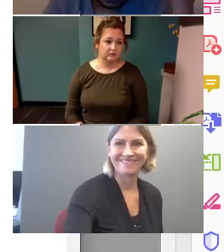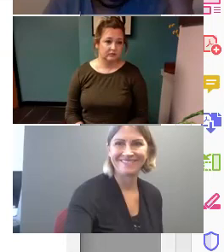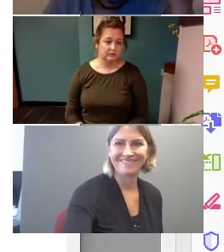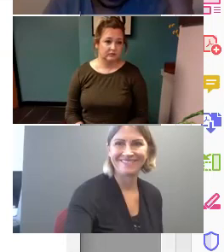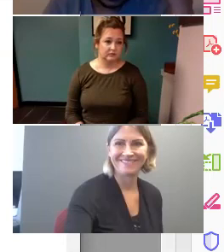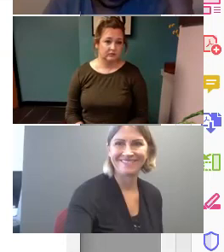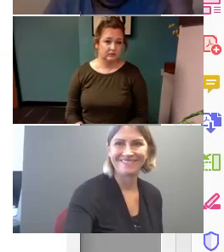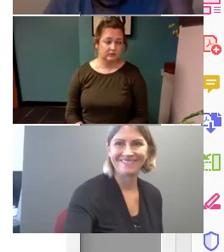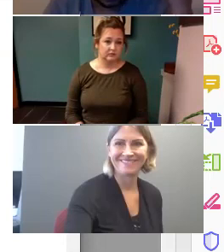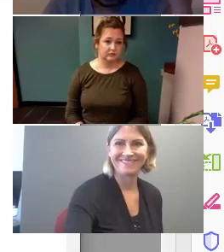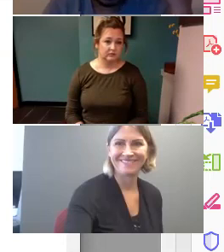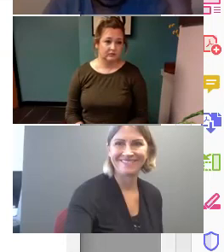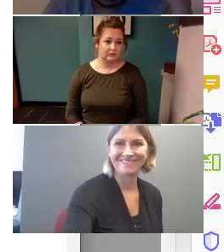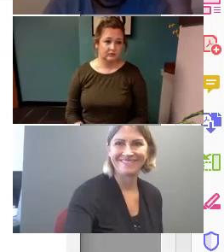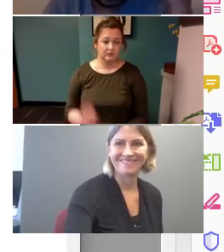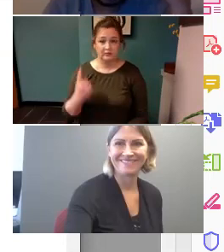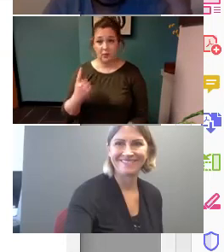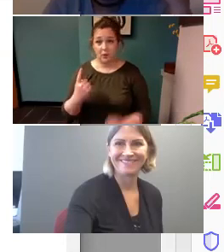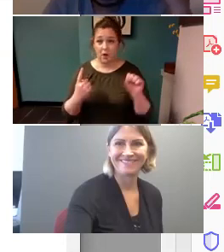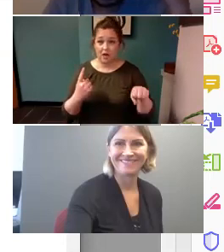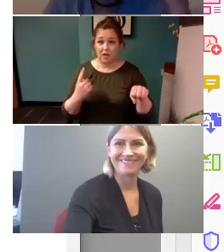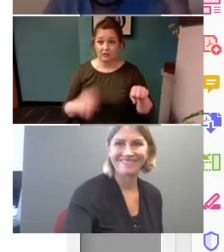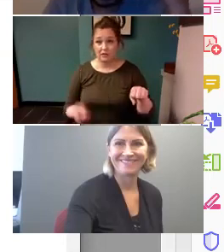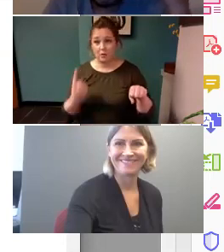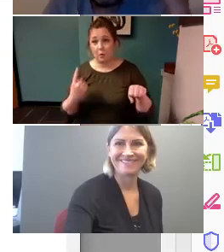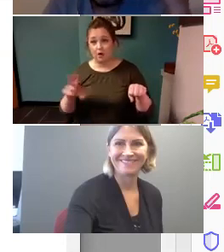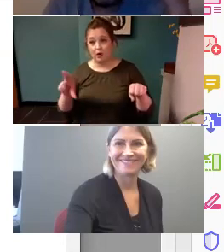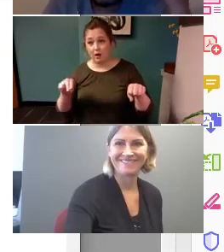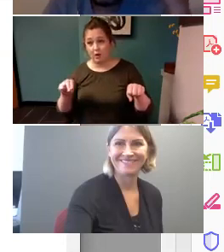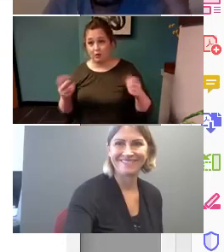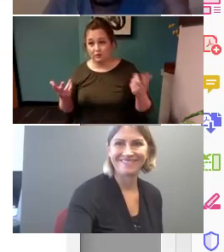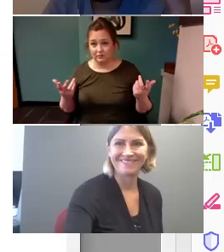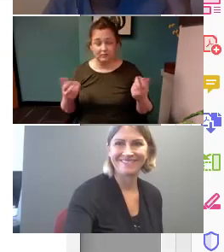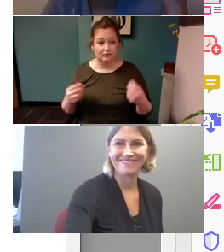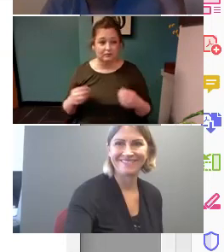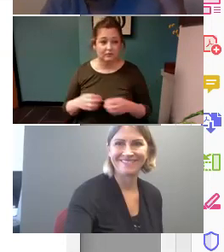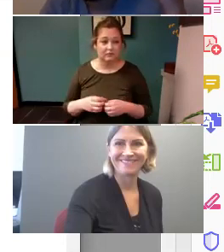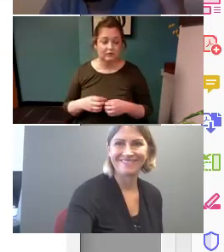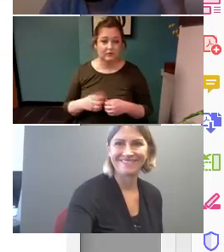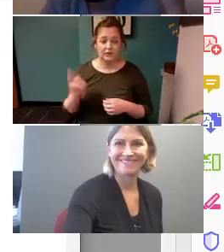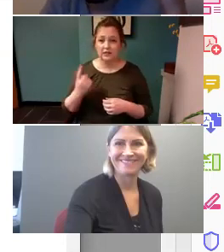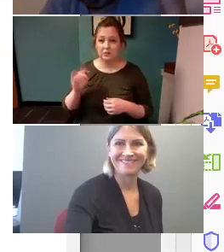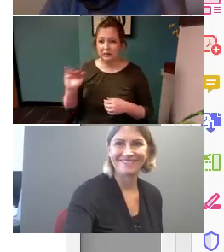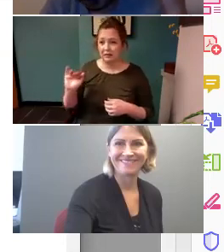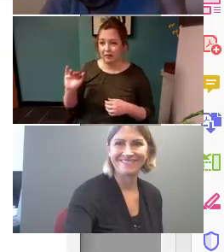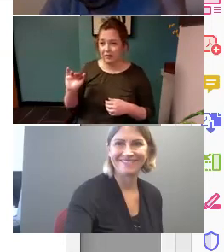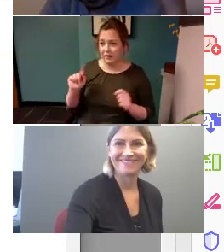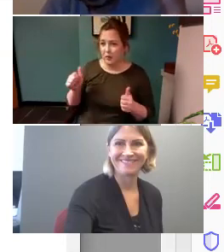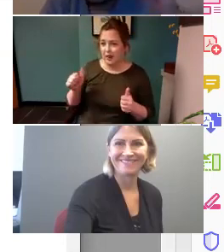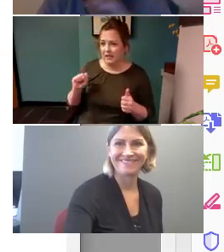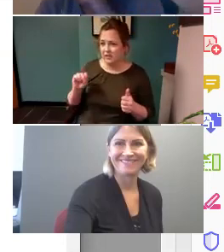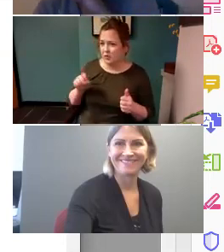I have one yes, one no. Come on. just quickly. So we are saying